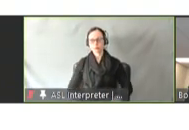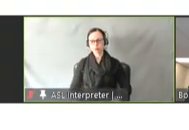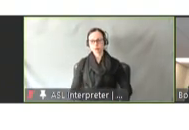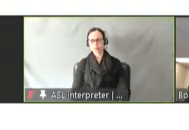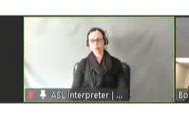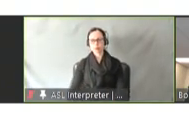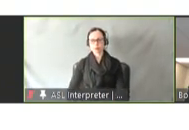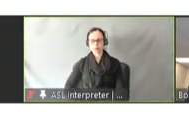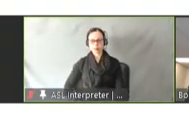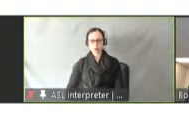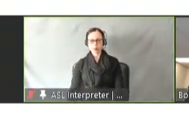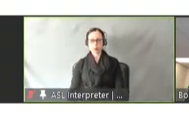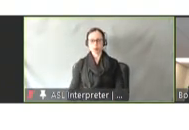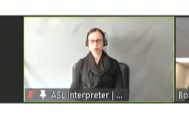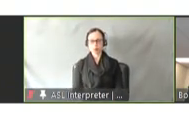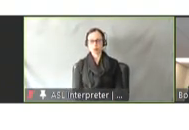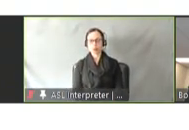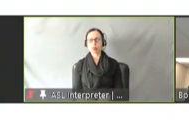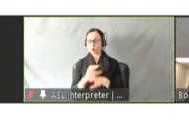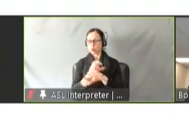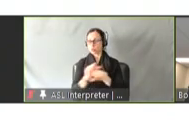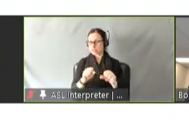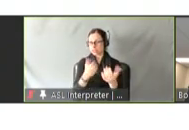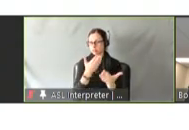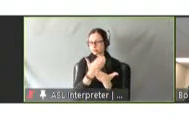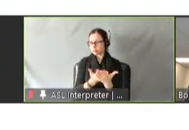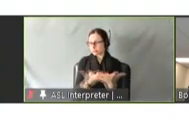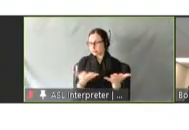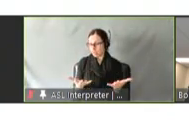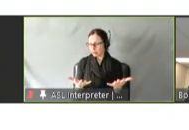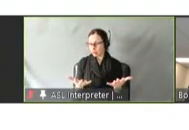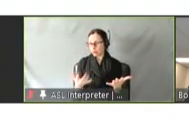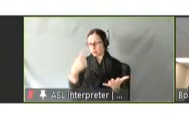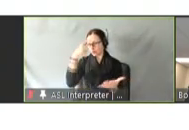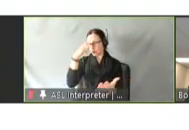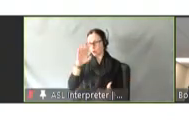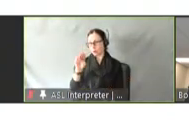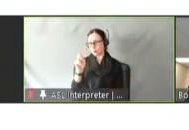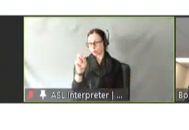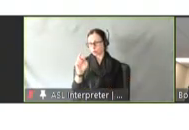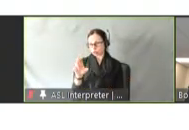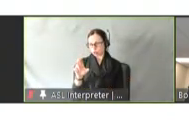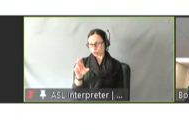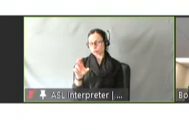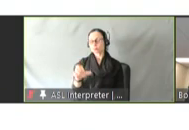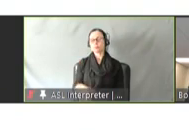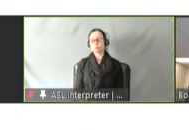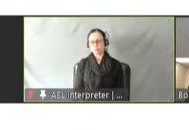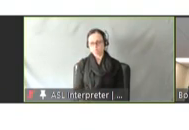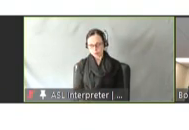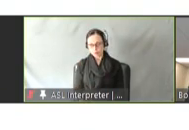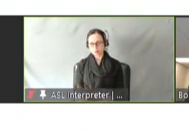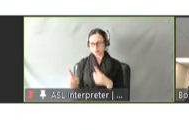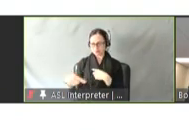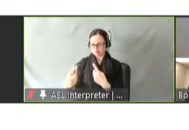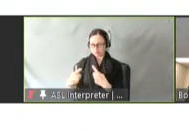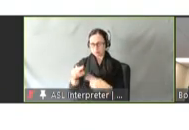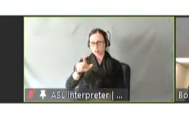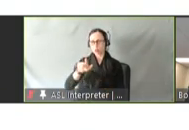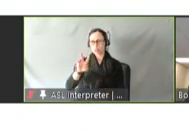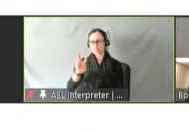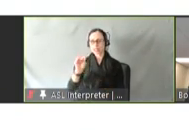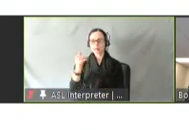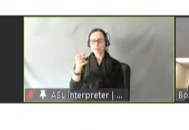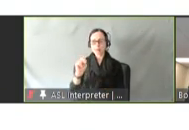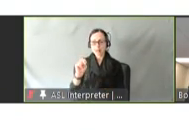So looking at safety data around COVID-19 booster vaccination in VAERS, there have been almost 26 million